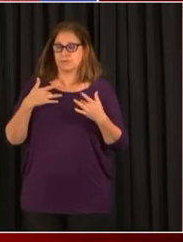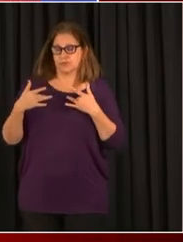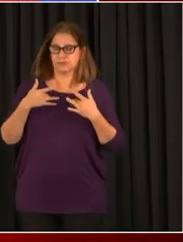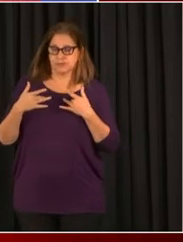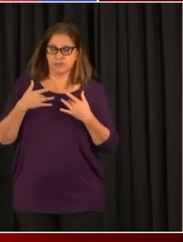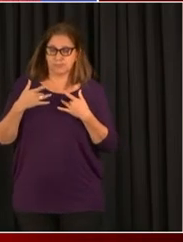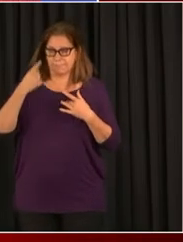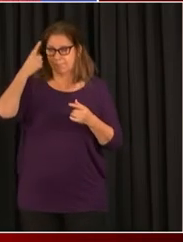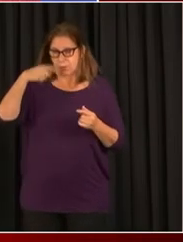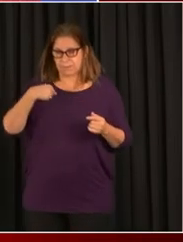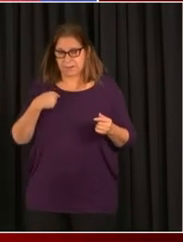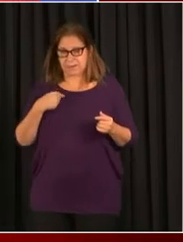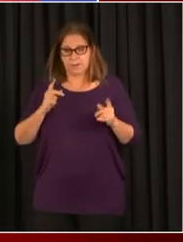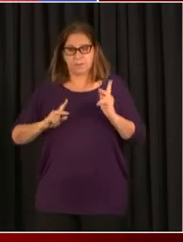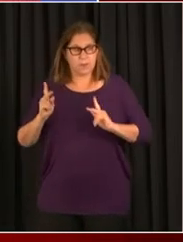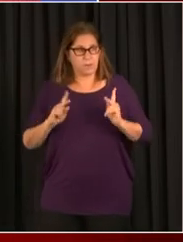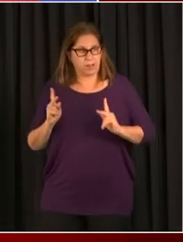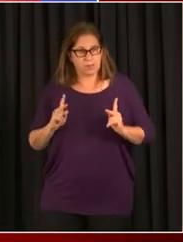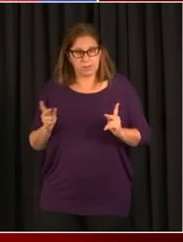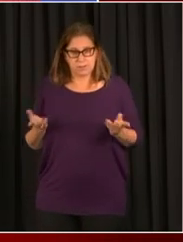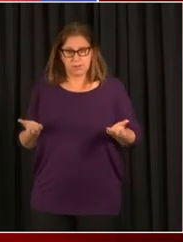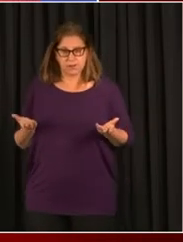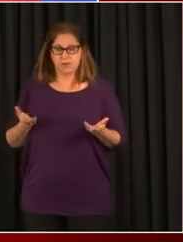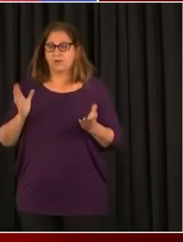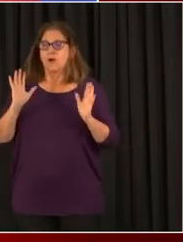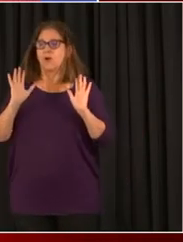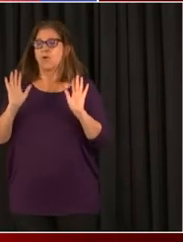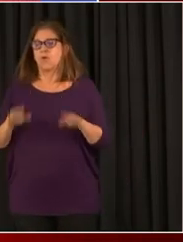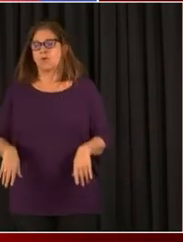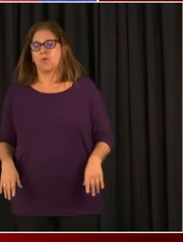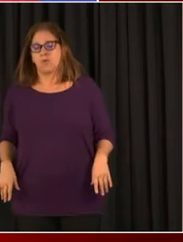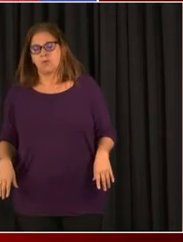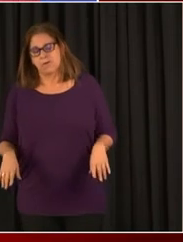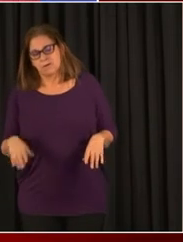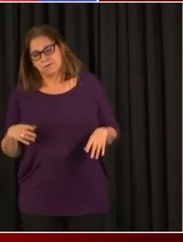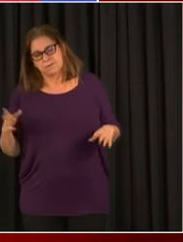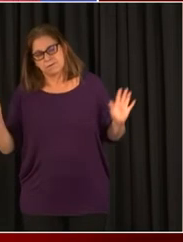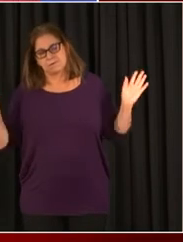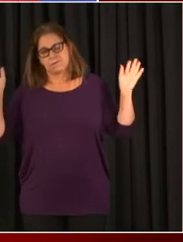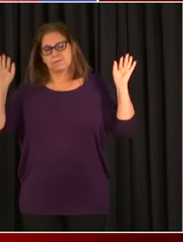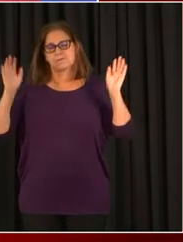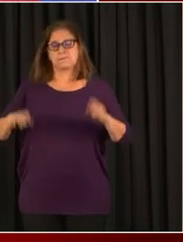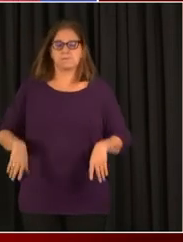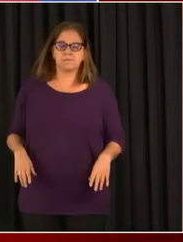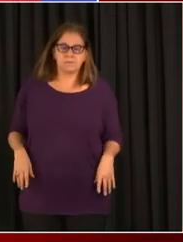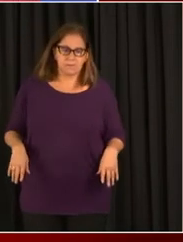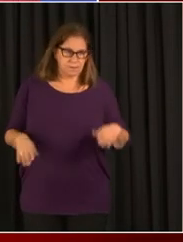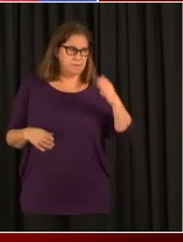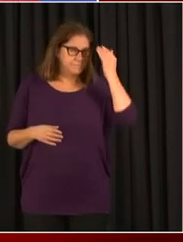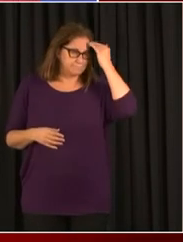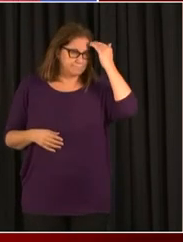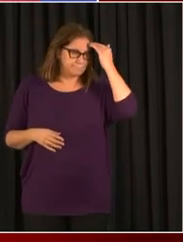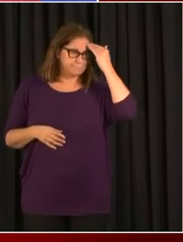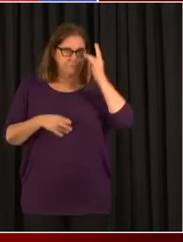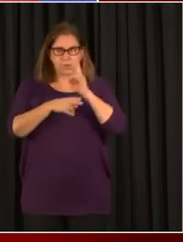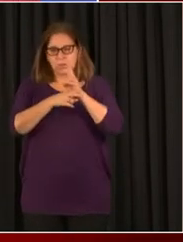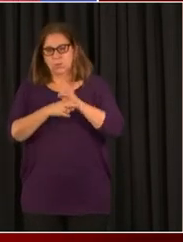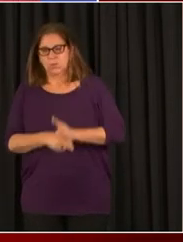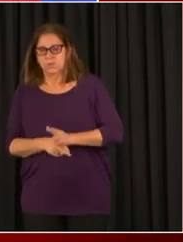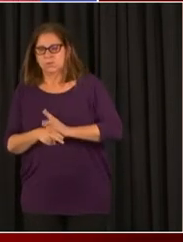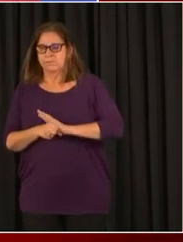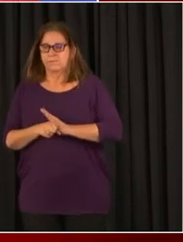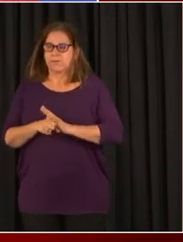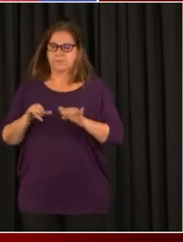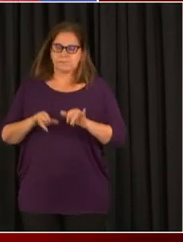are they let their guards down because they're in a familiar setting, their home,